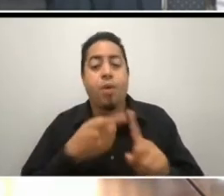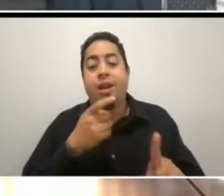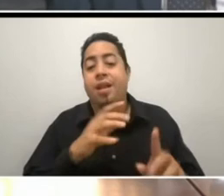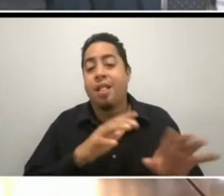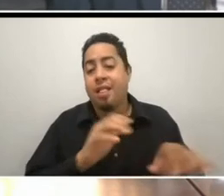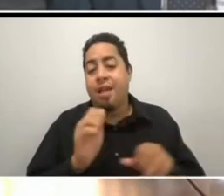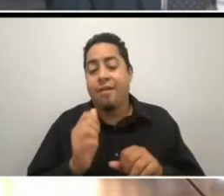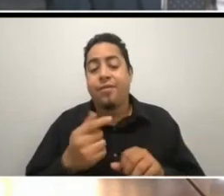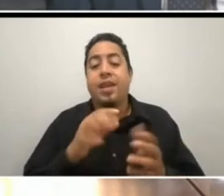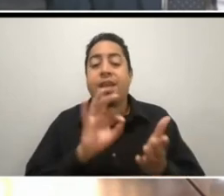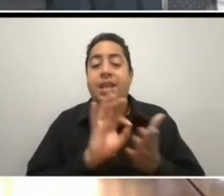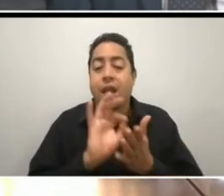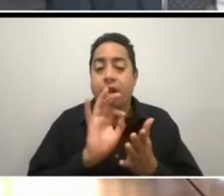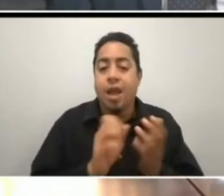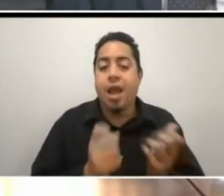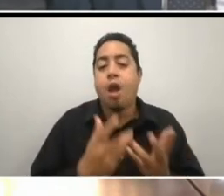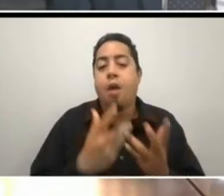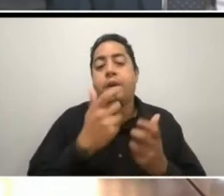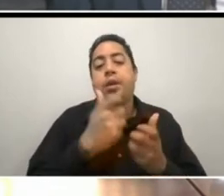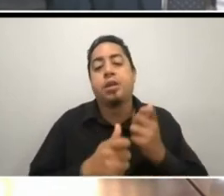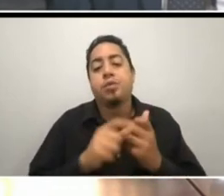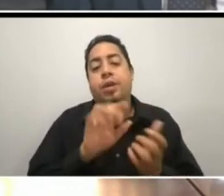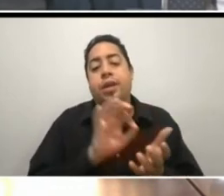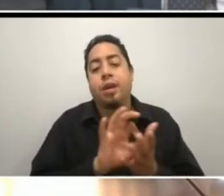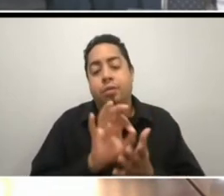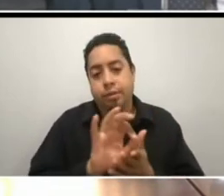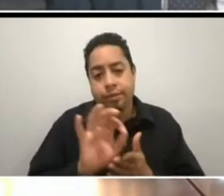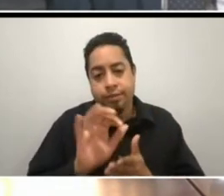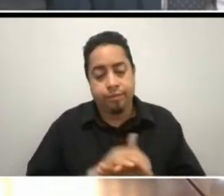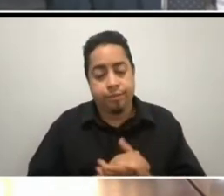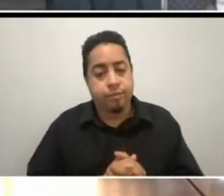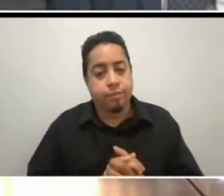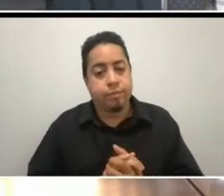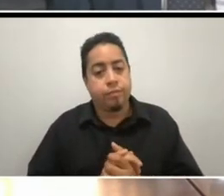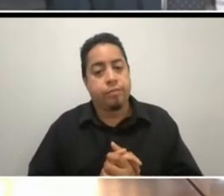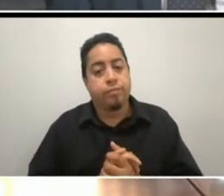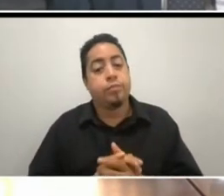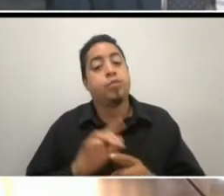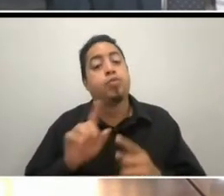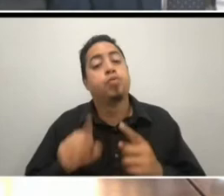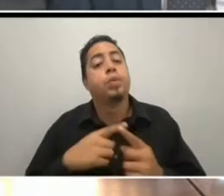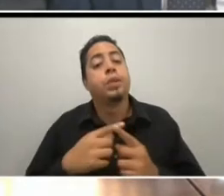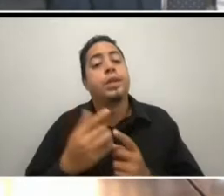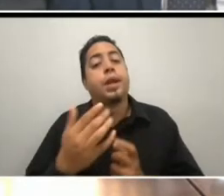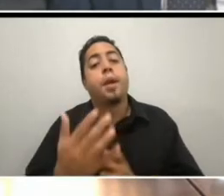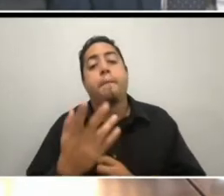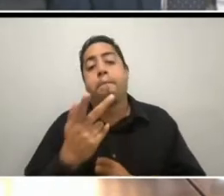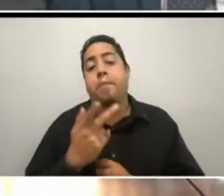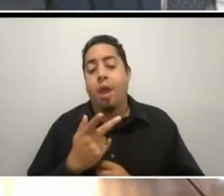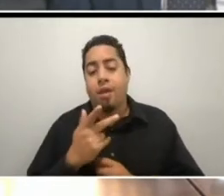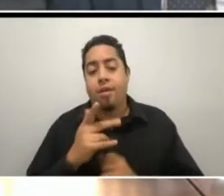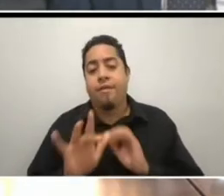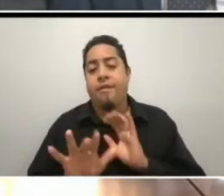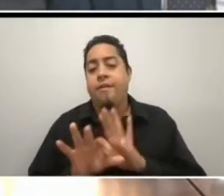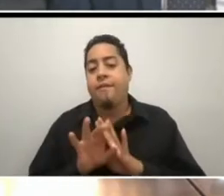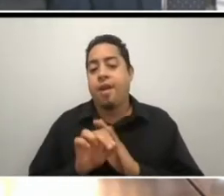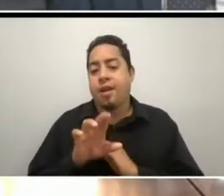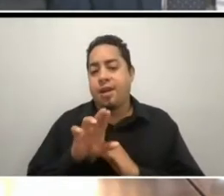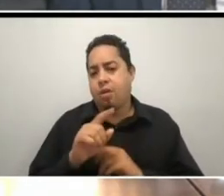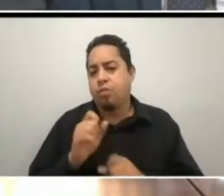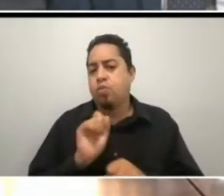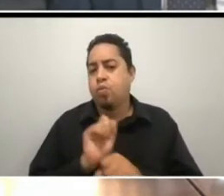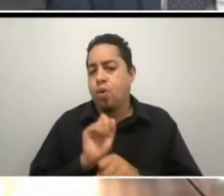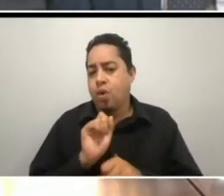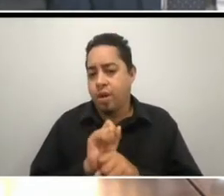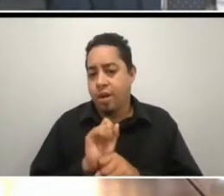ballots had been counted on each one of the machines. And when he came back, after we found out they were working again, he took note